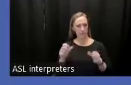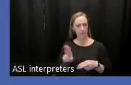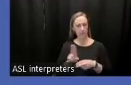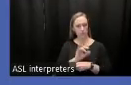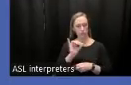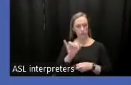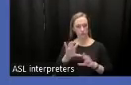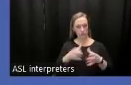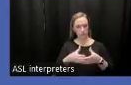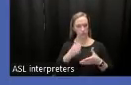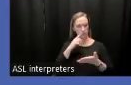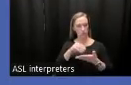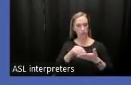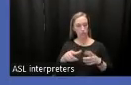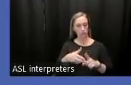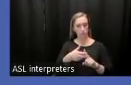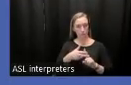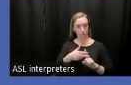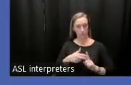recruitment.